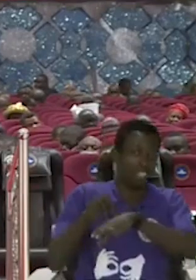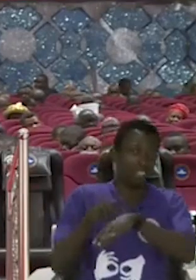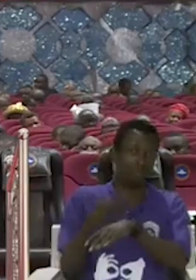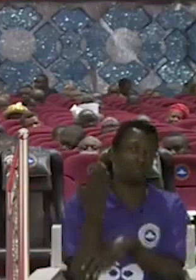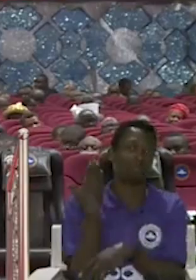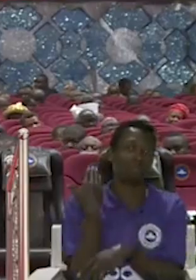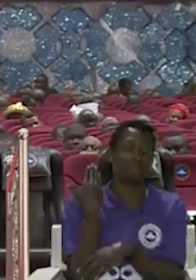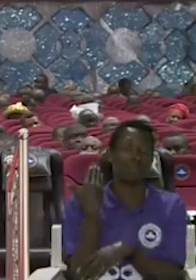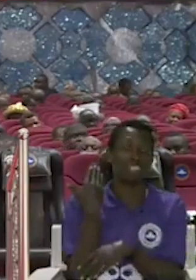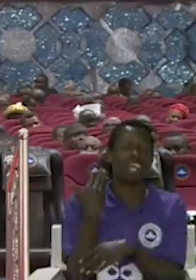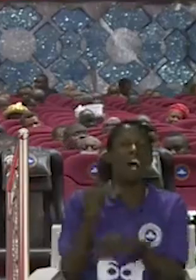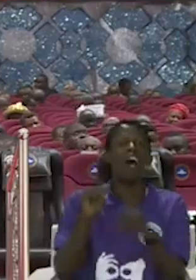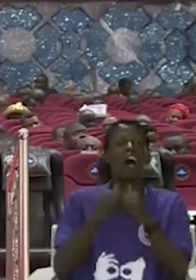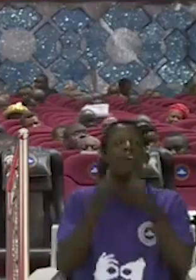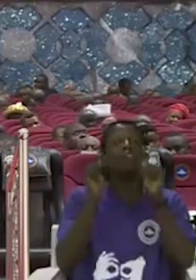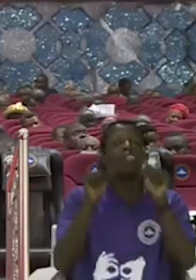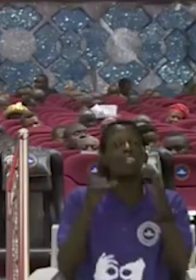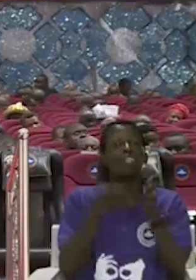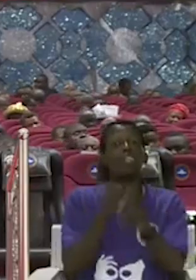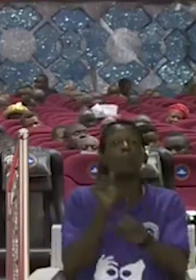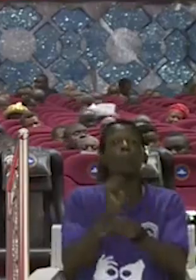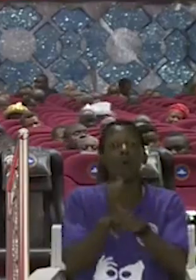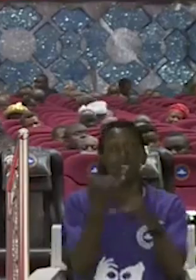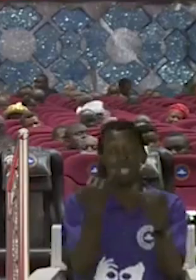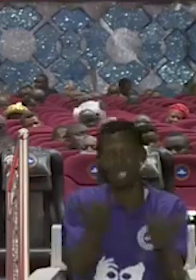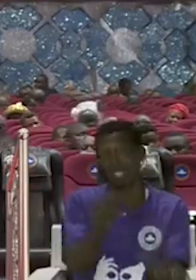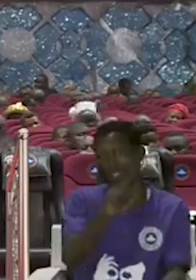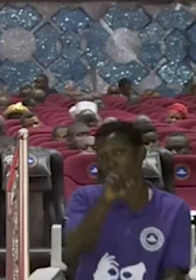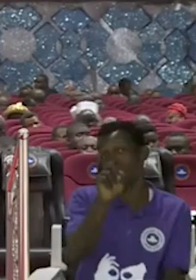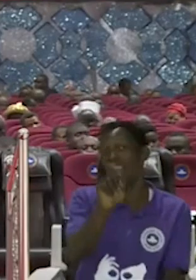how can it work now?